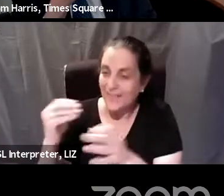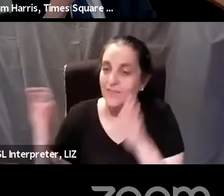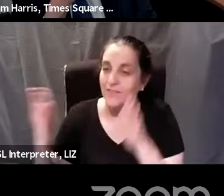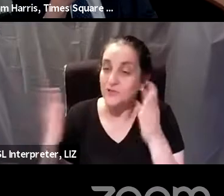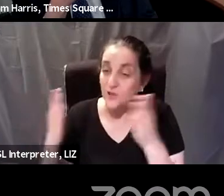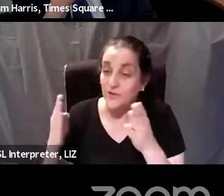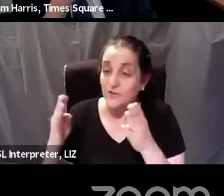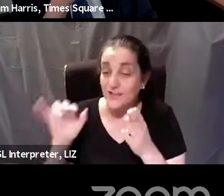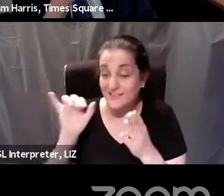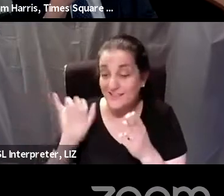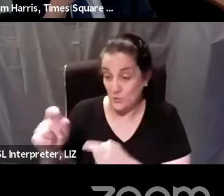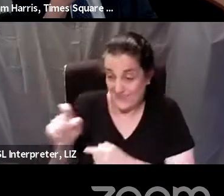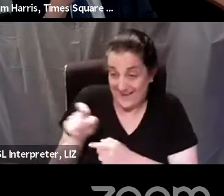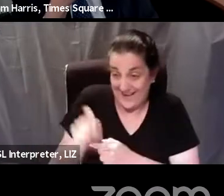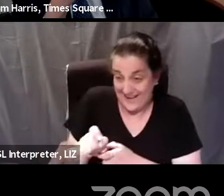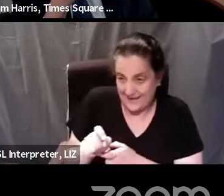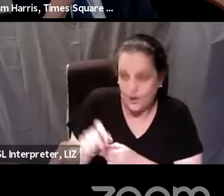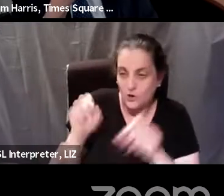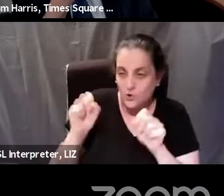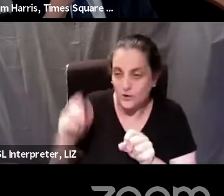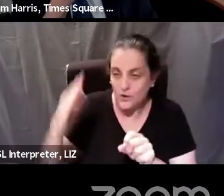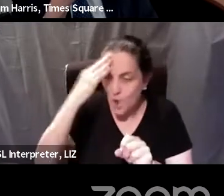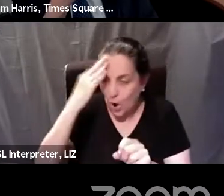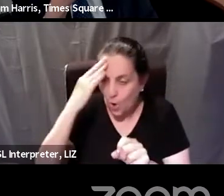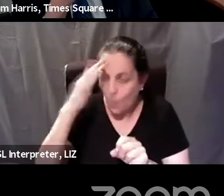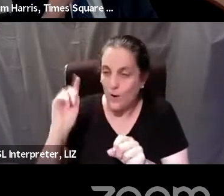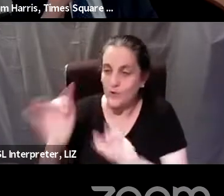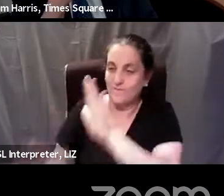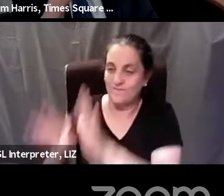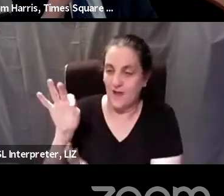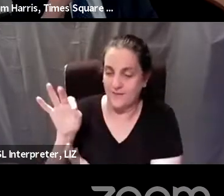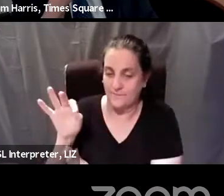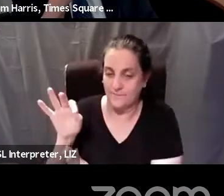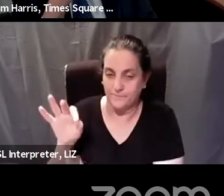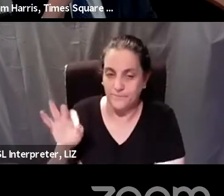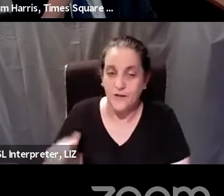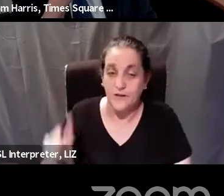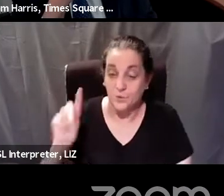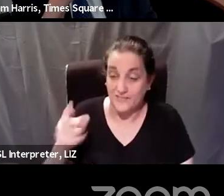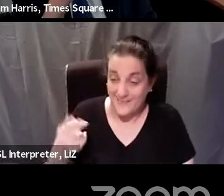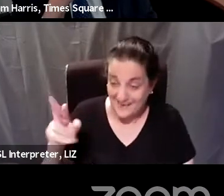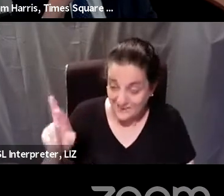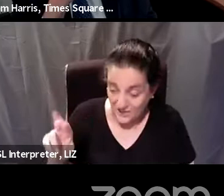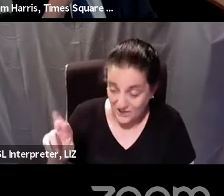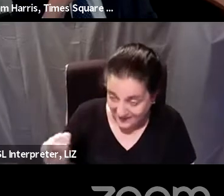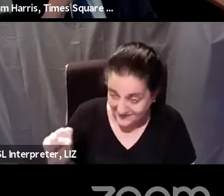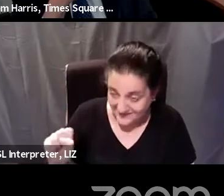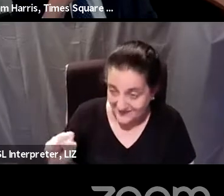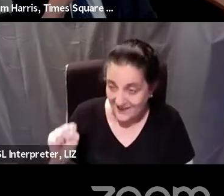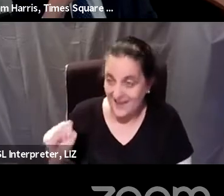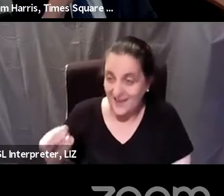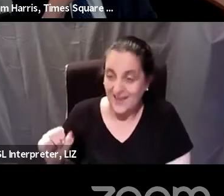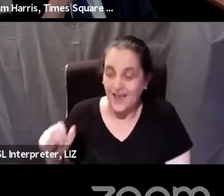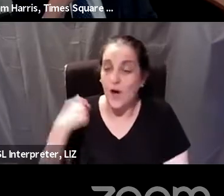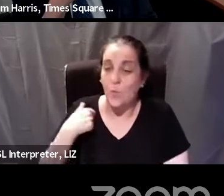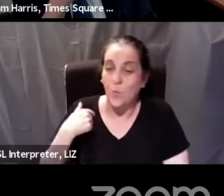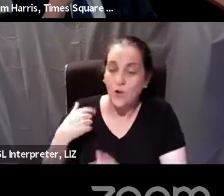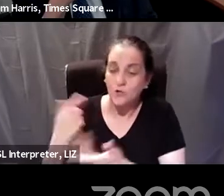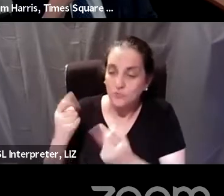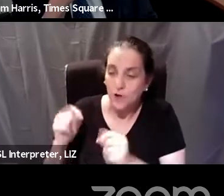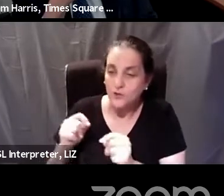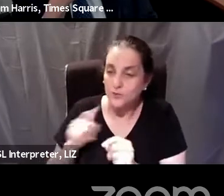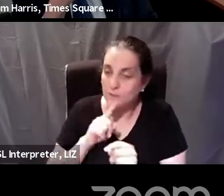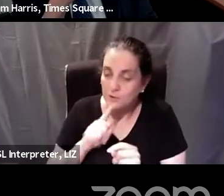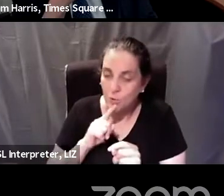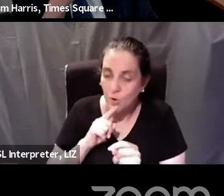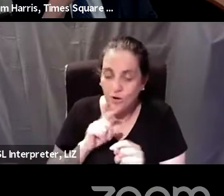you're able to get. And with the way DHS and HRA operates, they're more trying to steer you away from